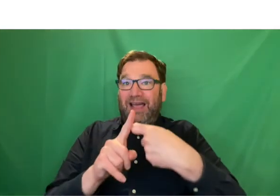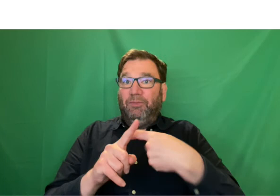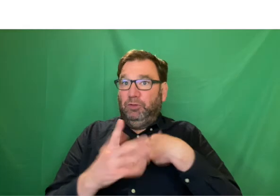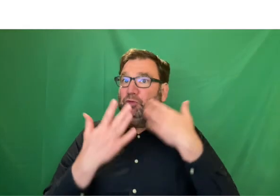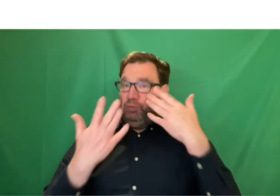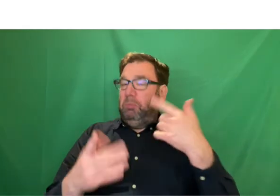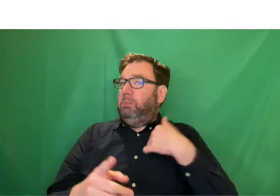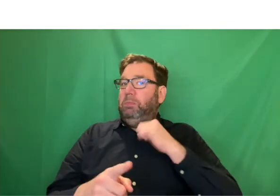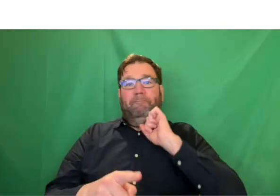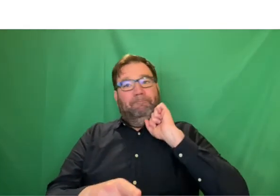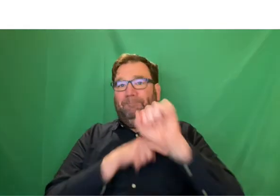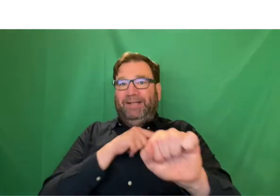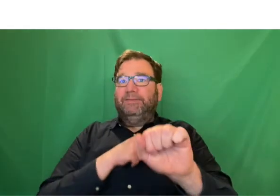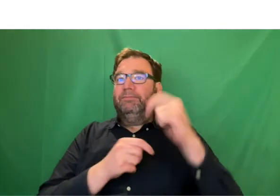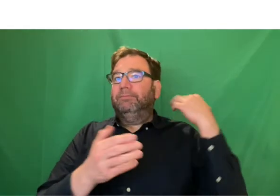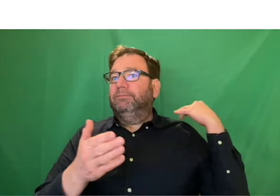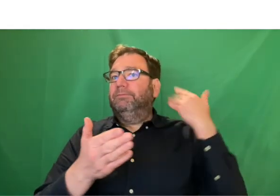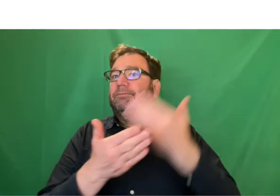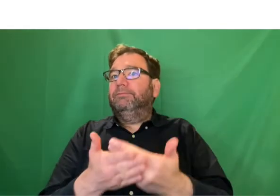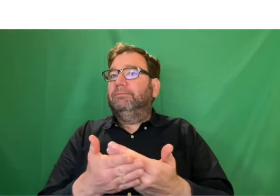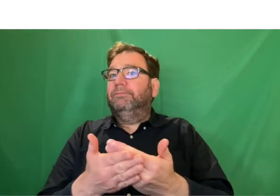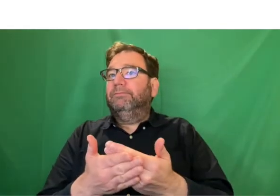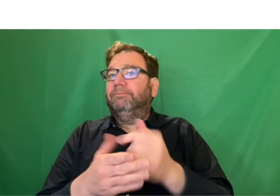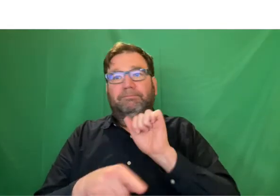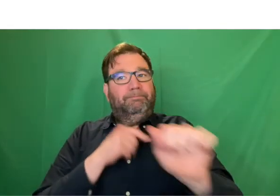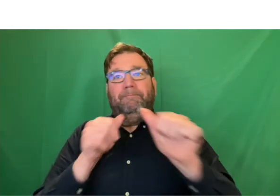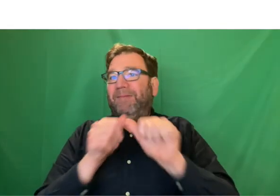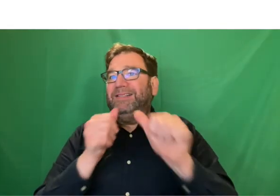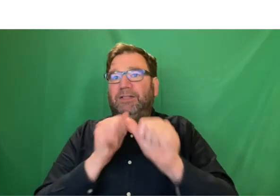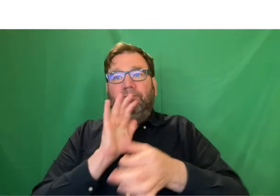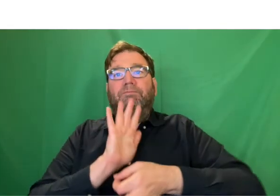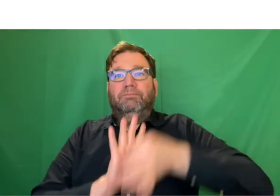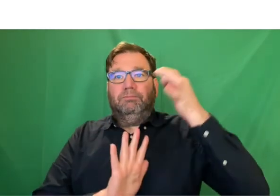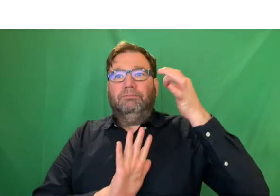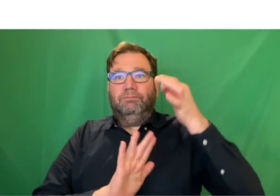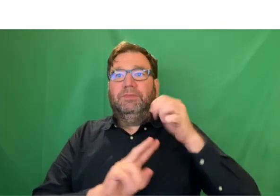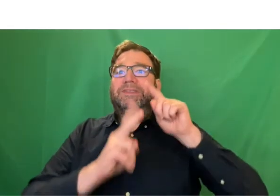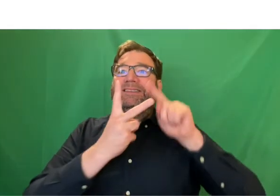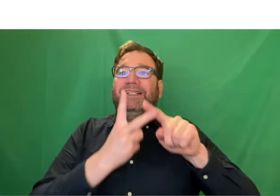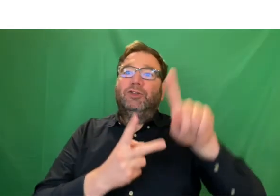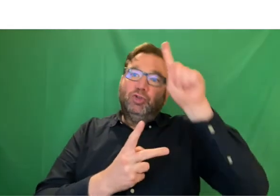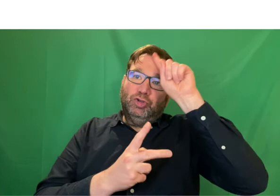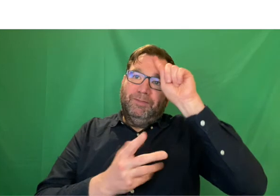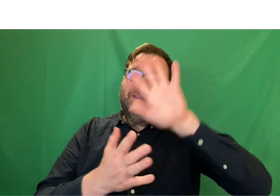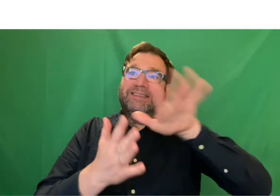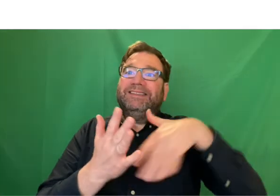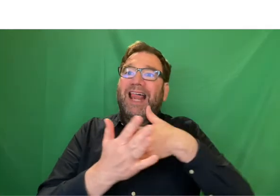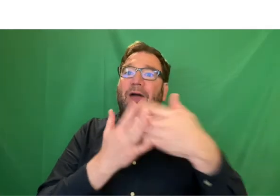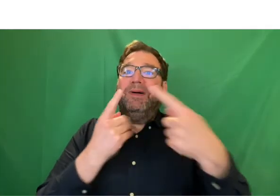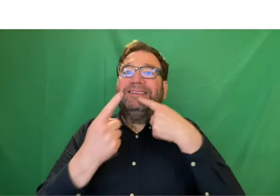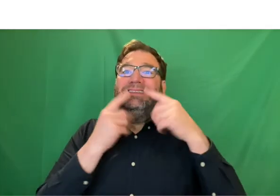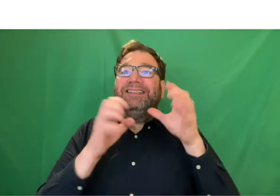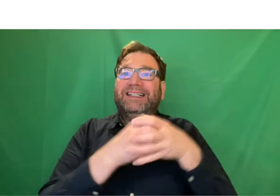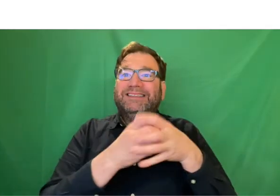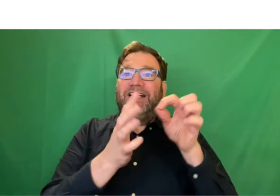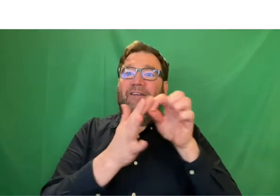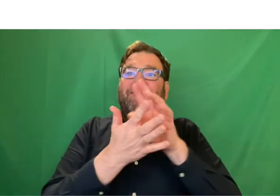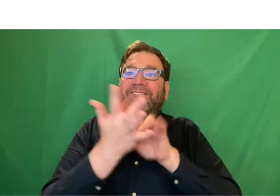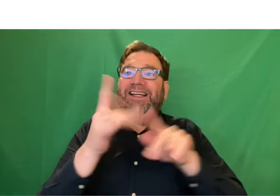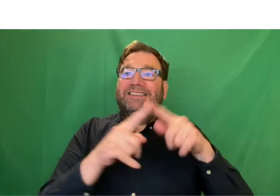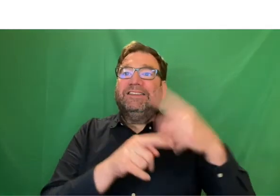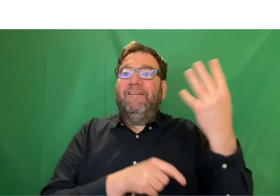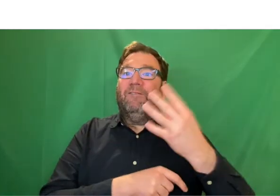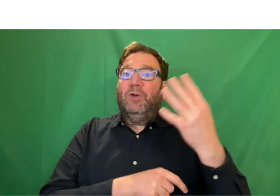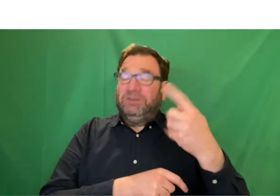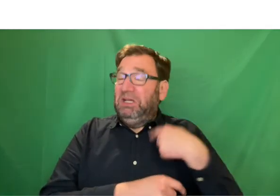see that we are also able to outperform the state-of-the-art. And second, on the German Sign Language dataset Phoenix